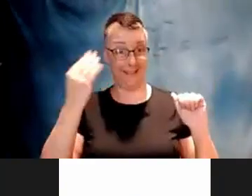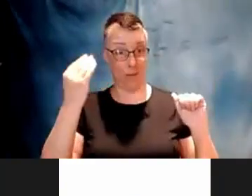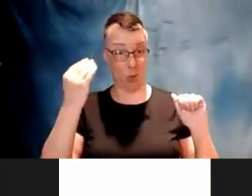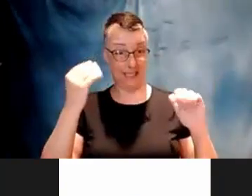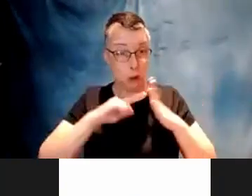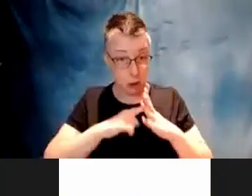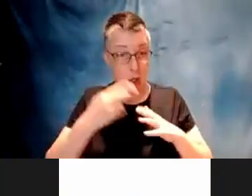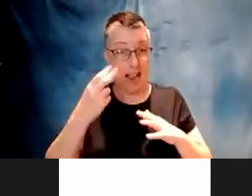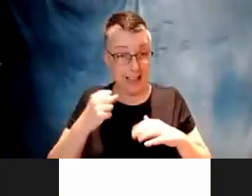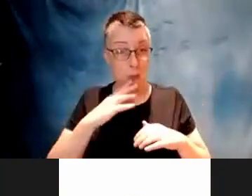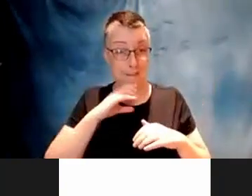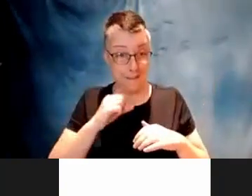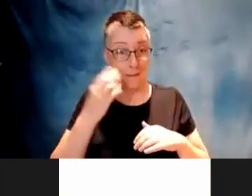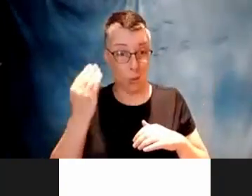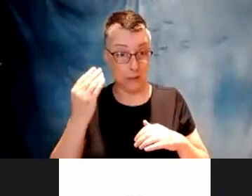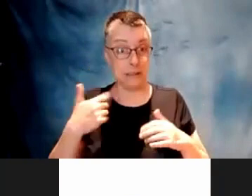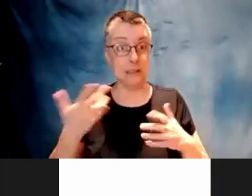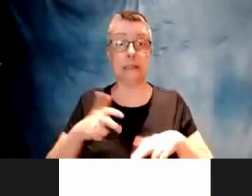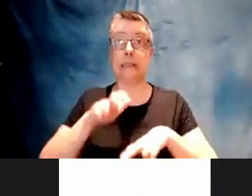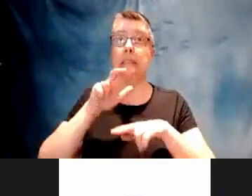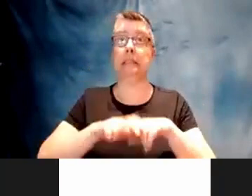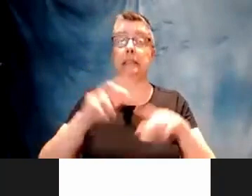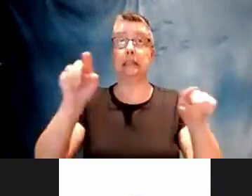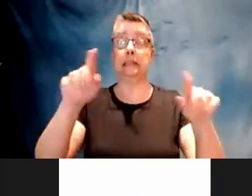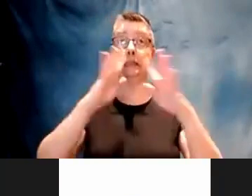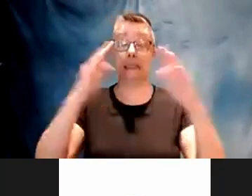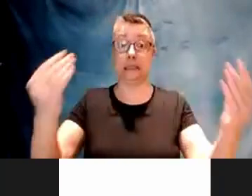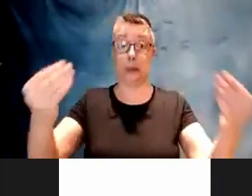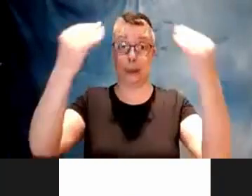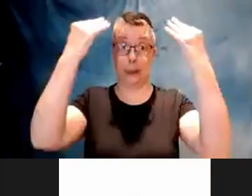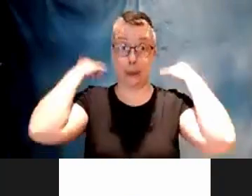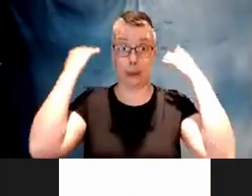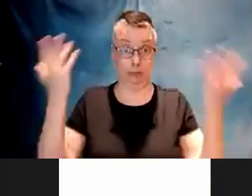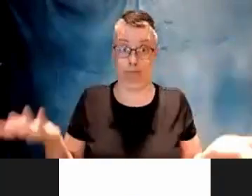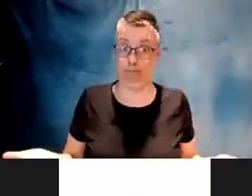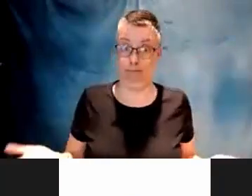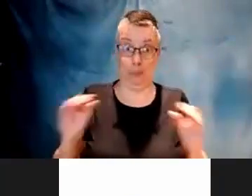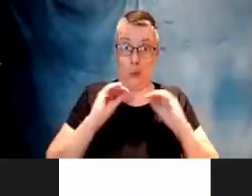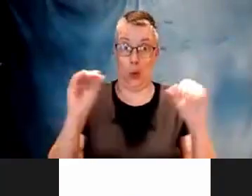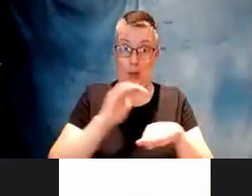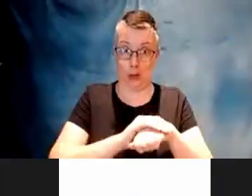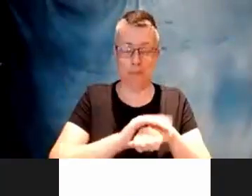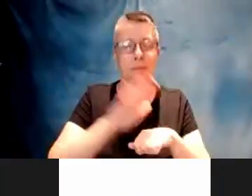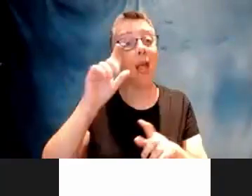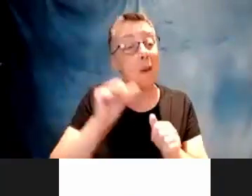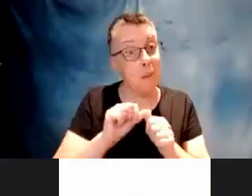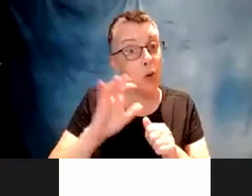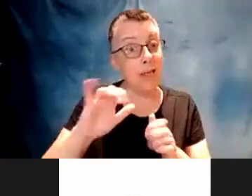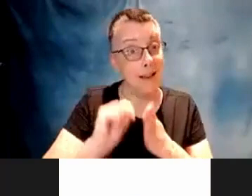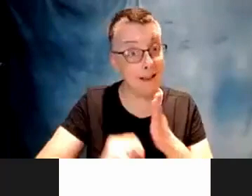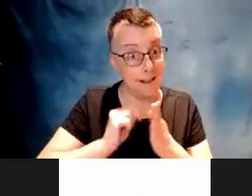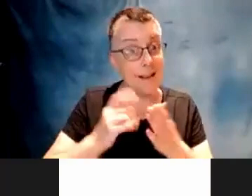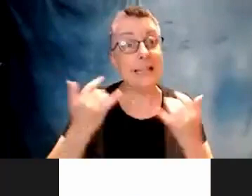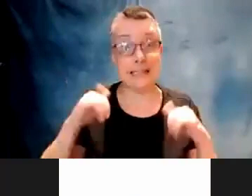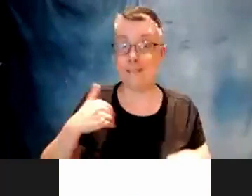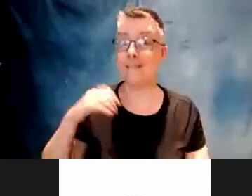high school, and no English. I remember at that time, we still have